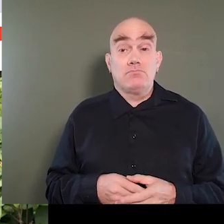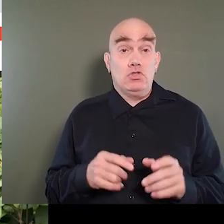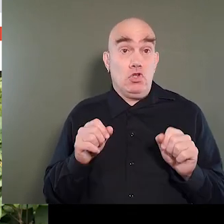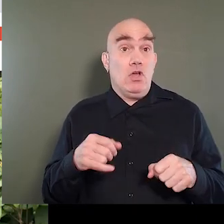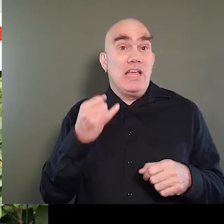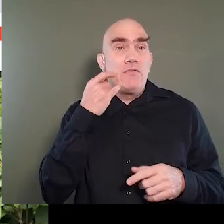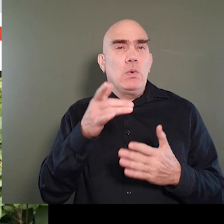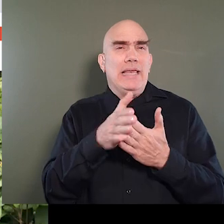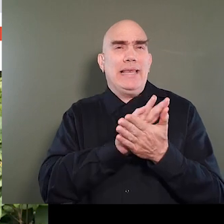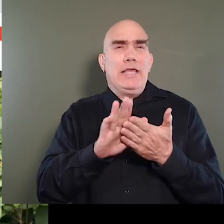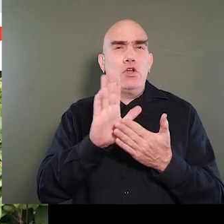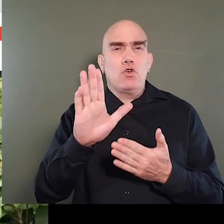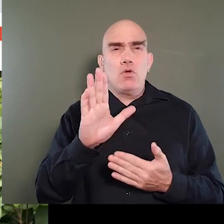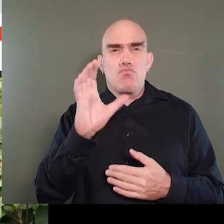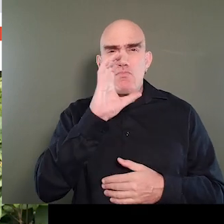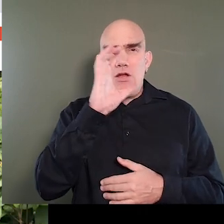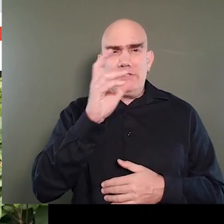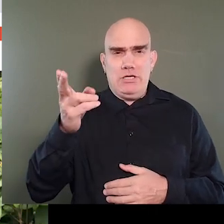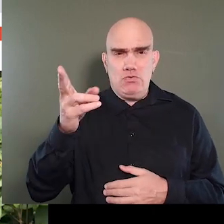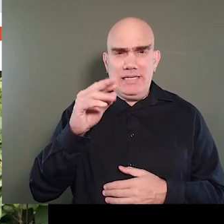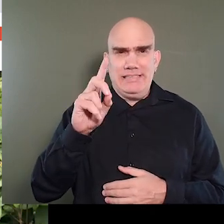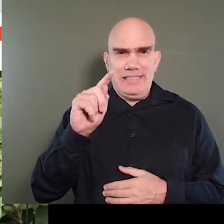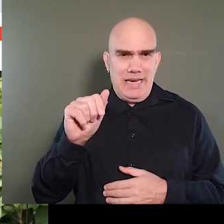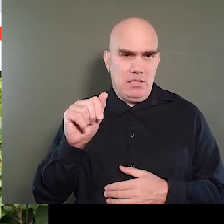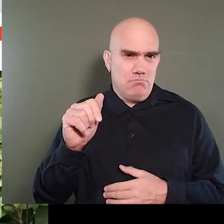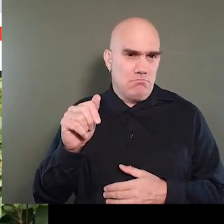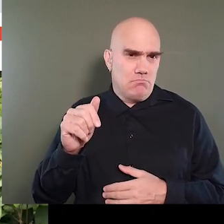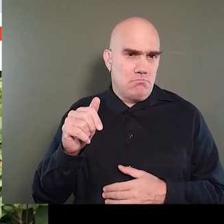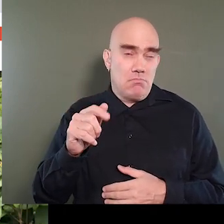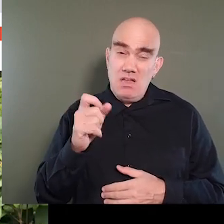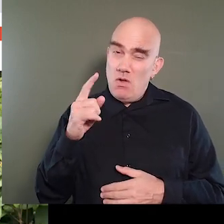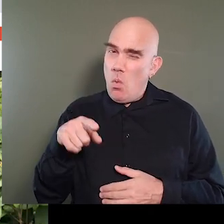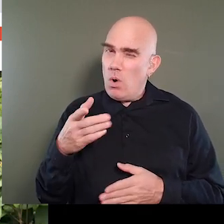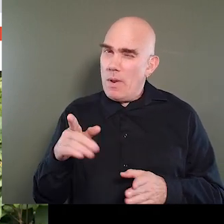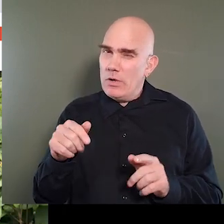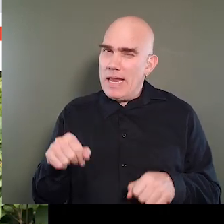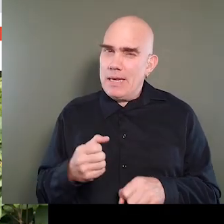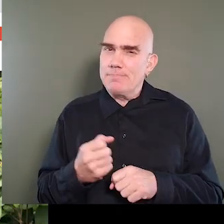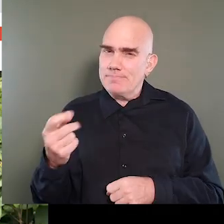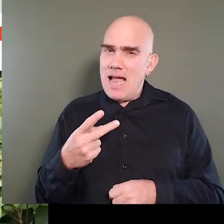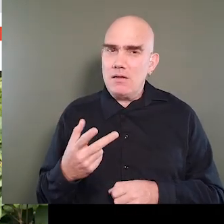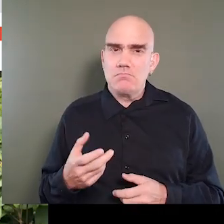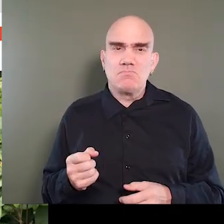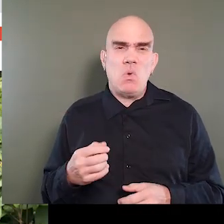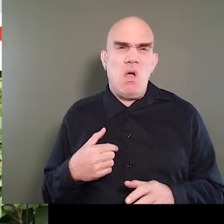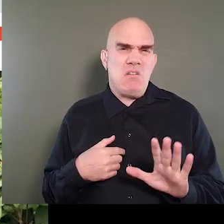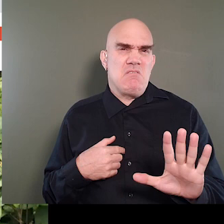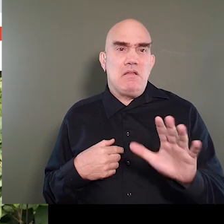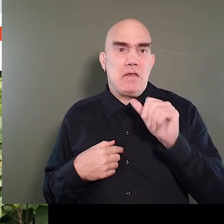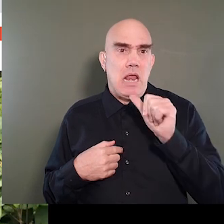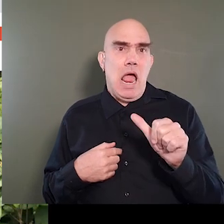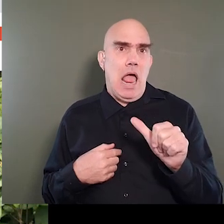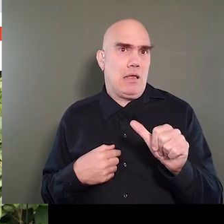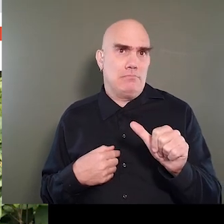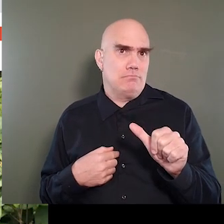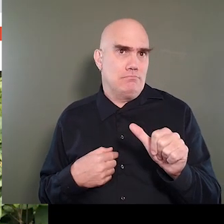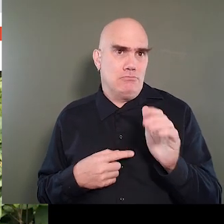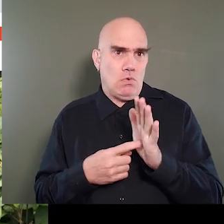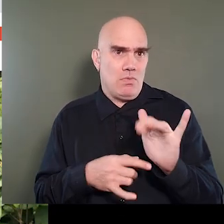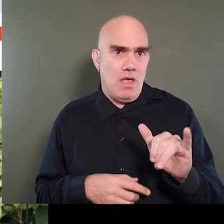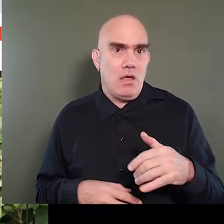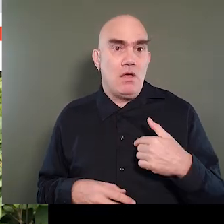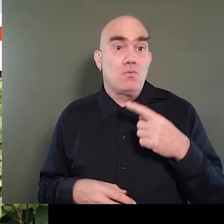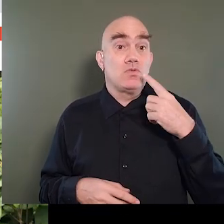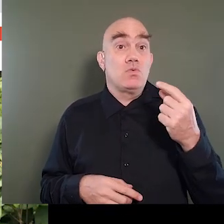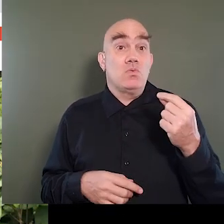if you clear your browsing history and data, but that's the only way you could. So I'm not going to hide the interface. I'm going to hit